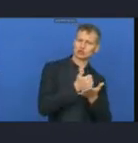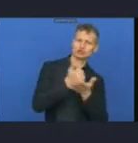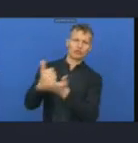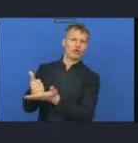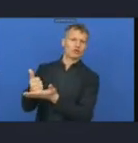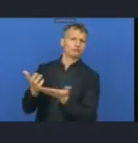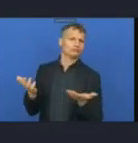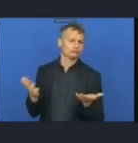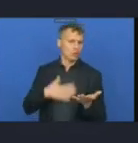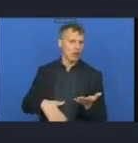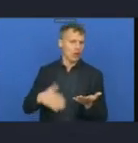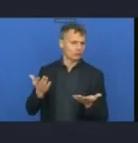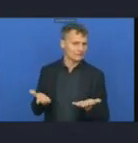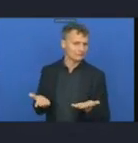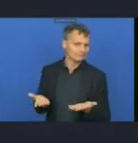maybe